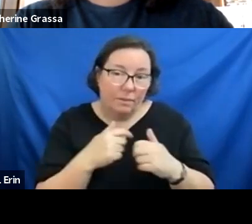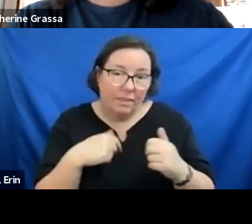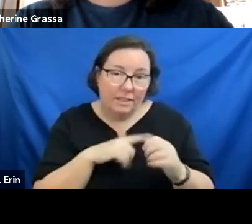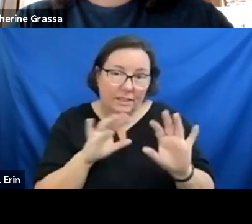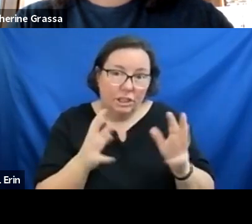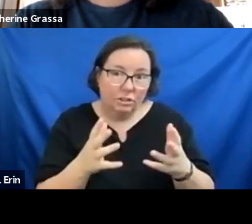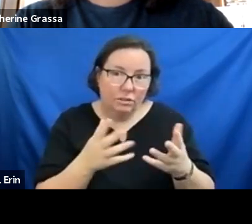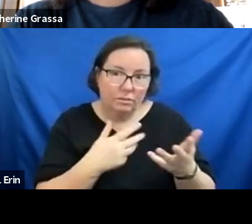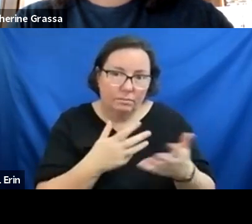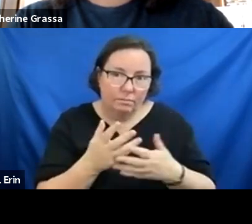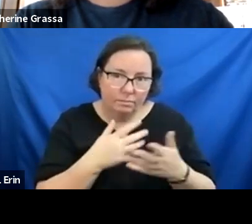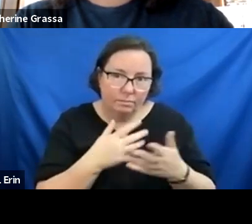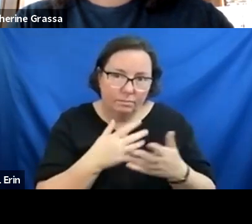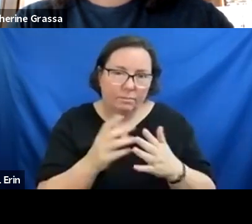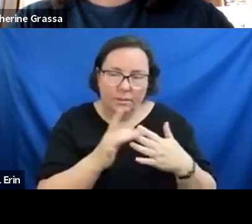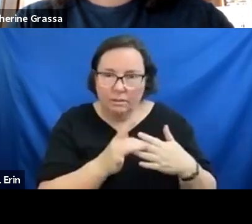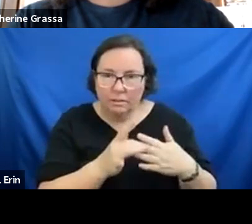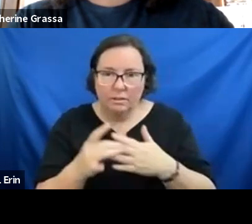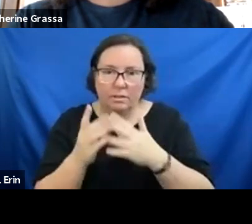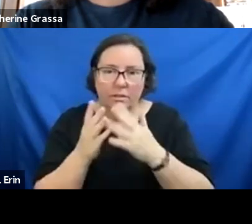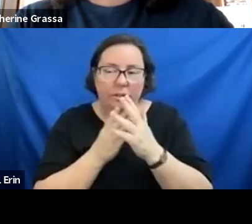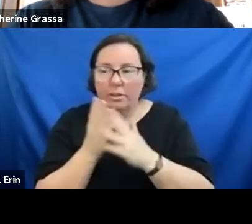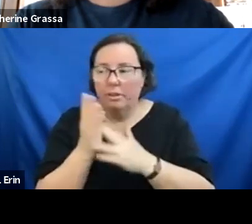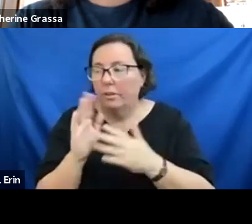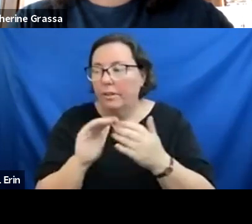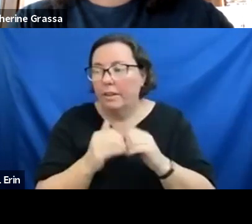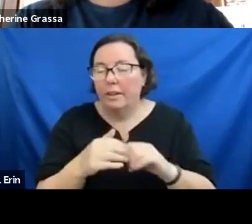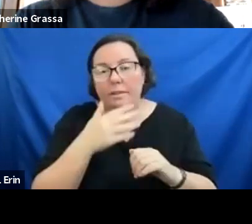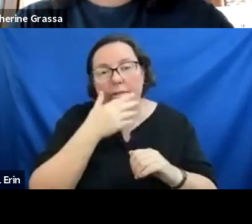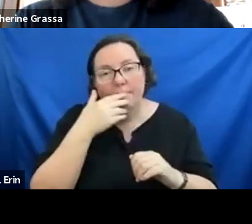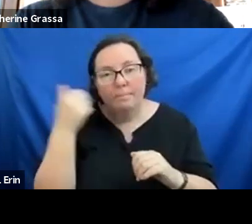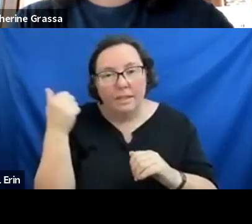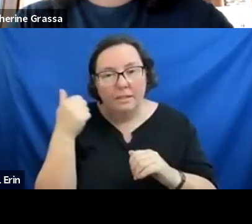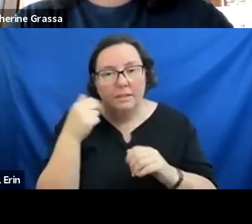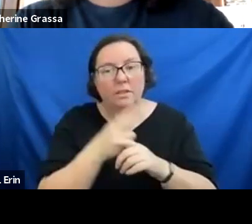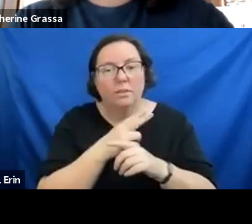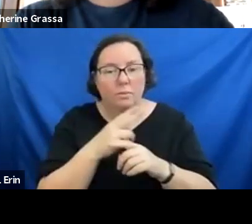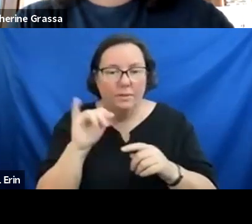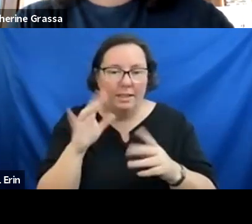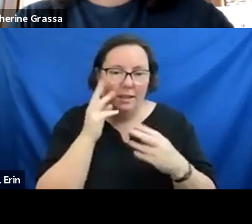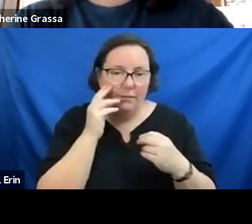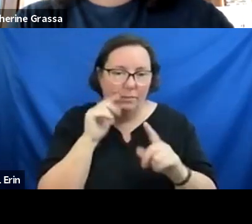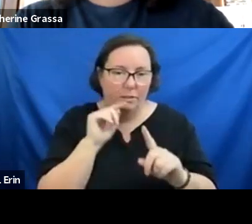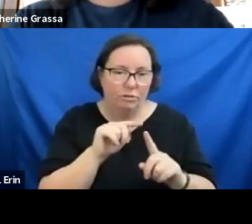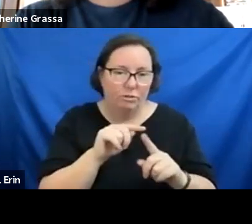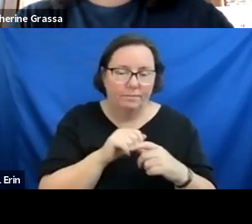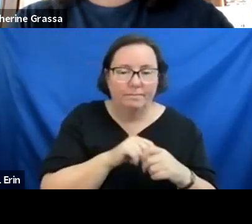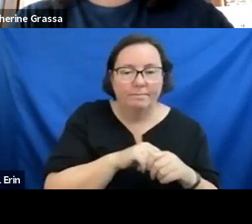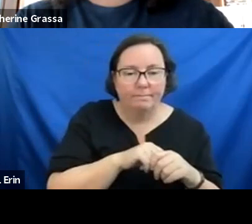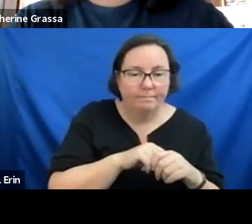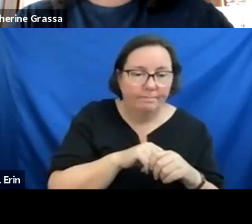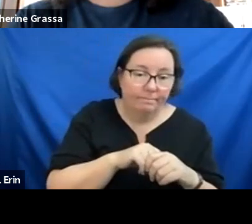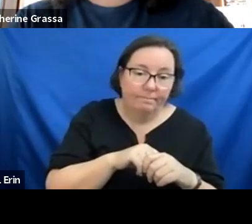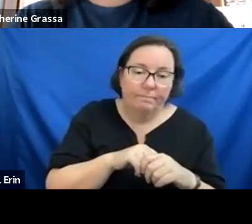group, walking through how best we can utilize this information as